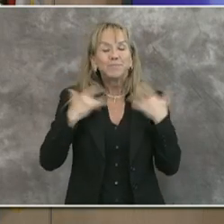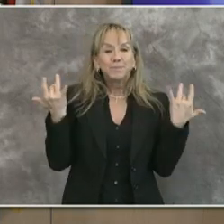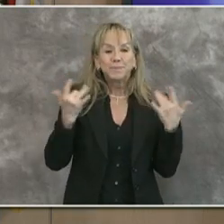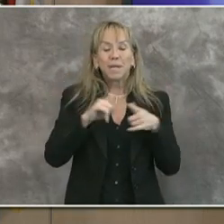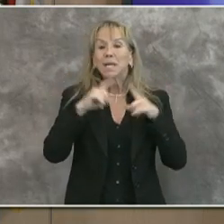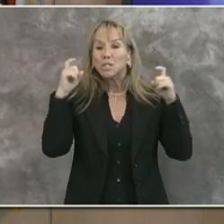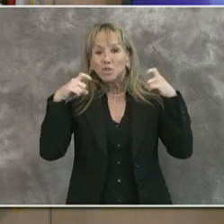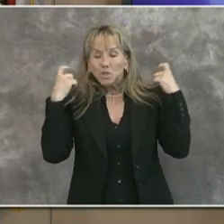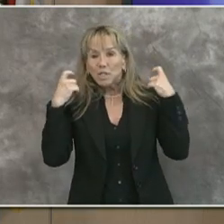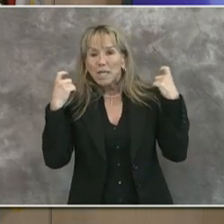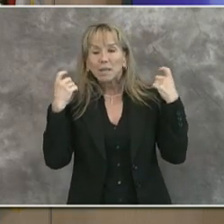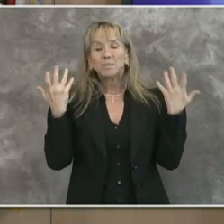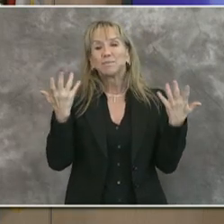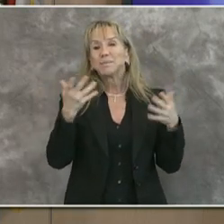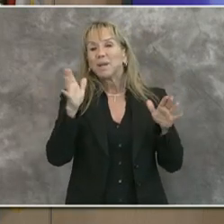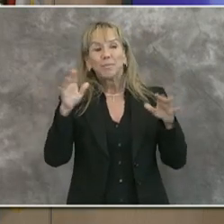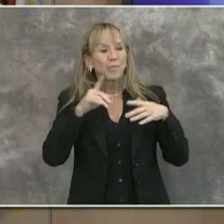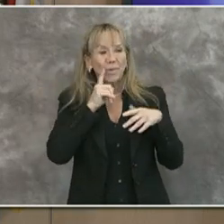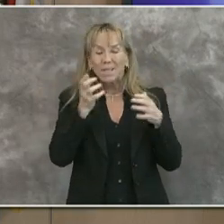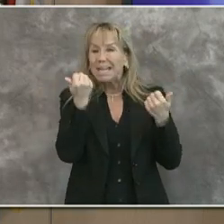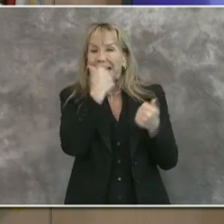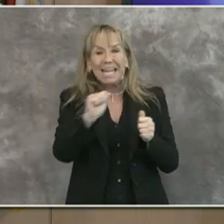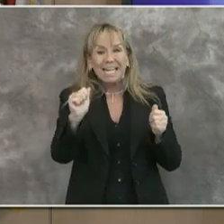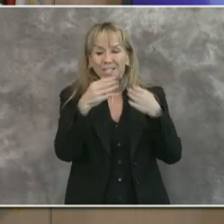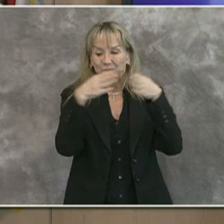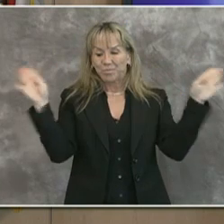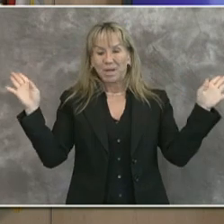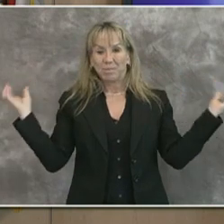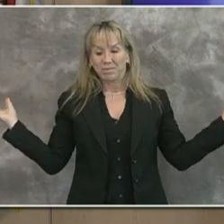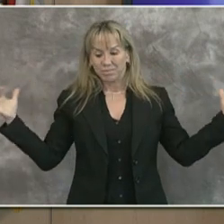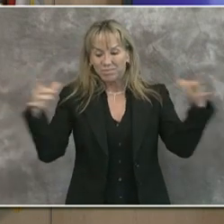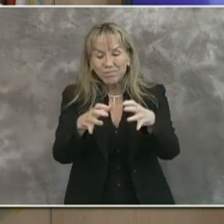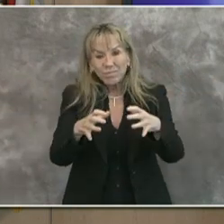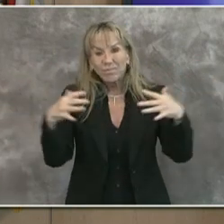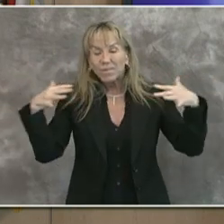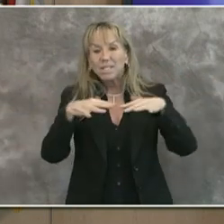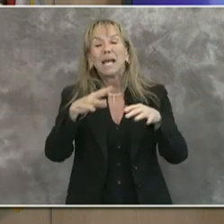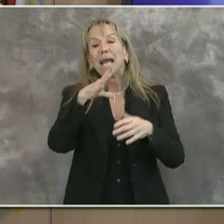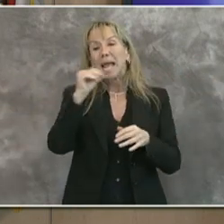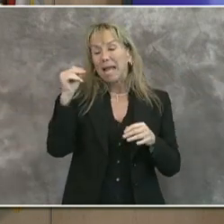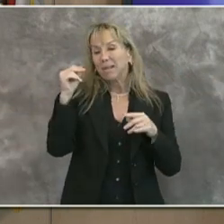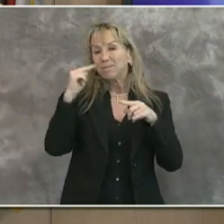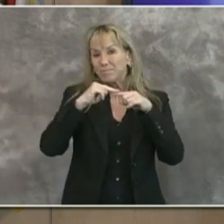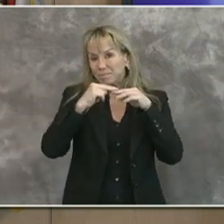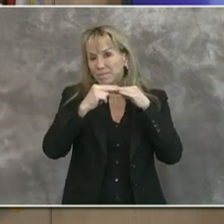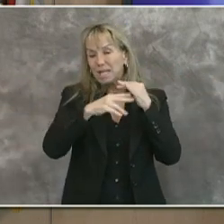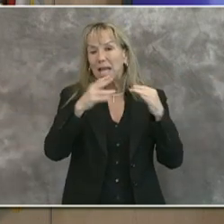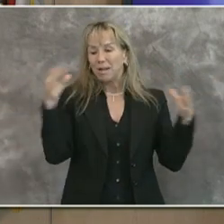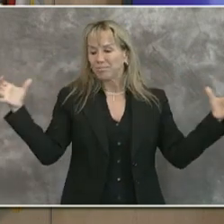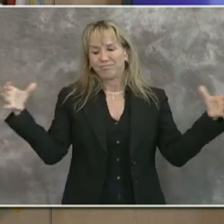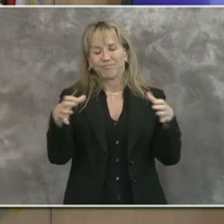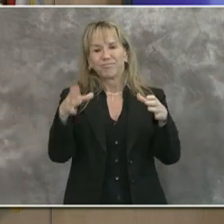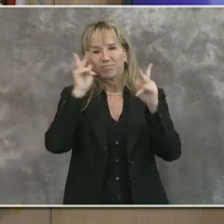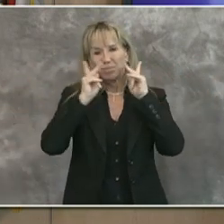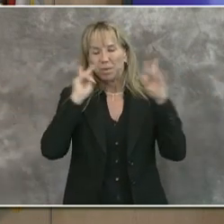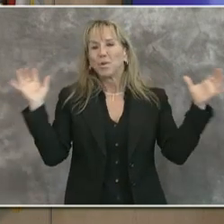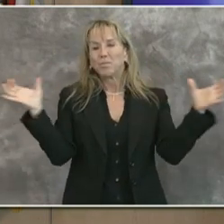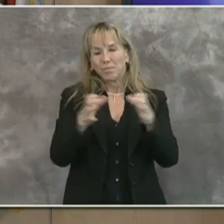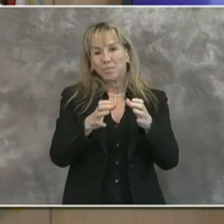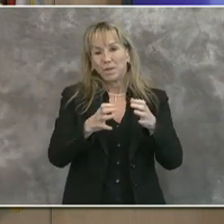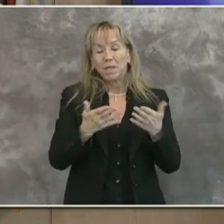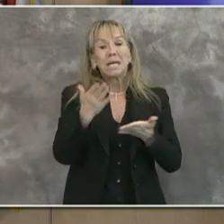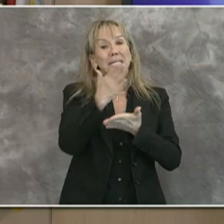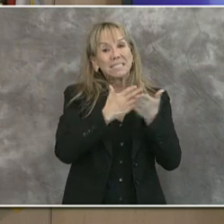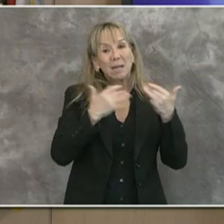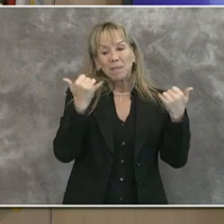gyms and fitness studios, public events and gatherings, convention centers, nail salons, and mass gatherings. Some of these will be in